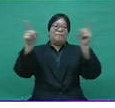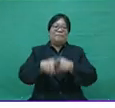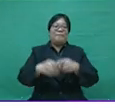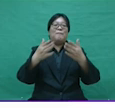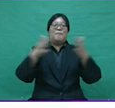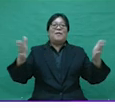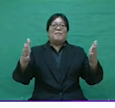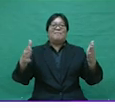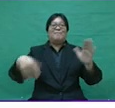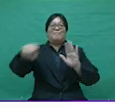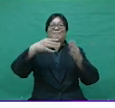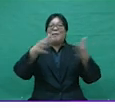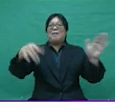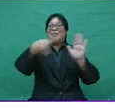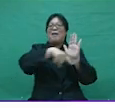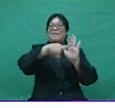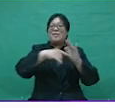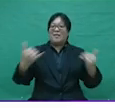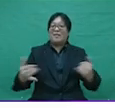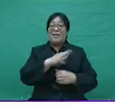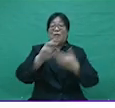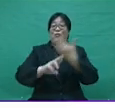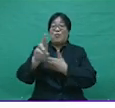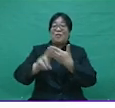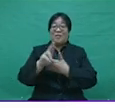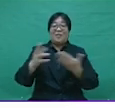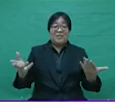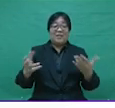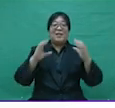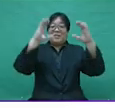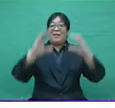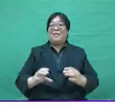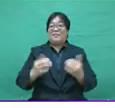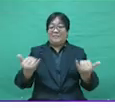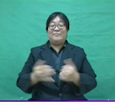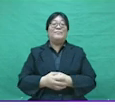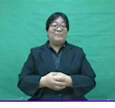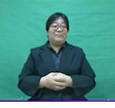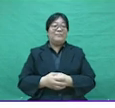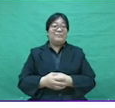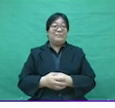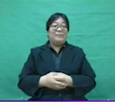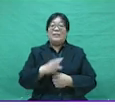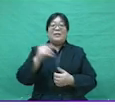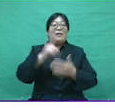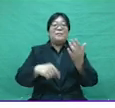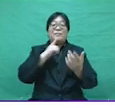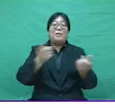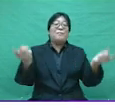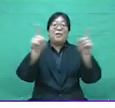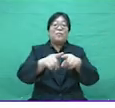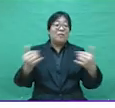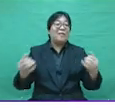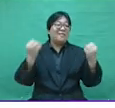caused big public deficits and the risk of austerity measures. And what has